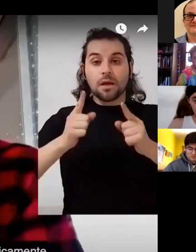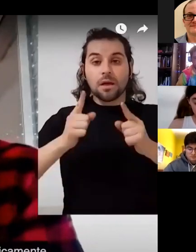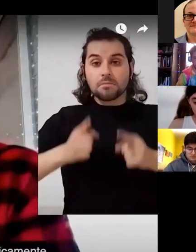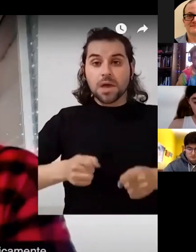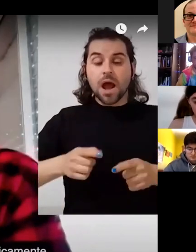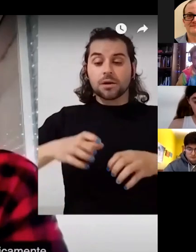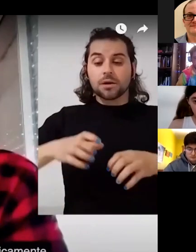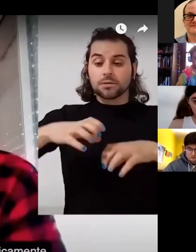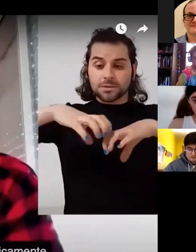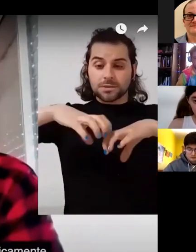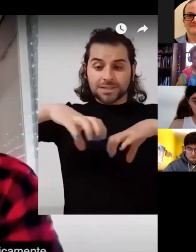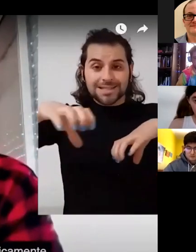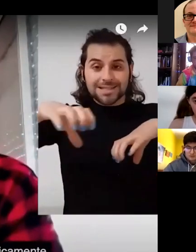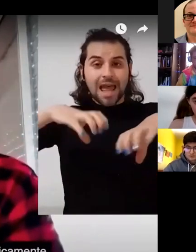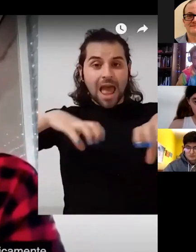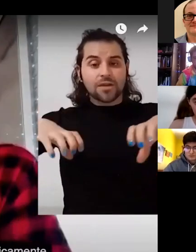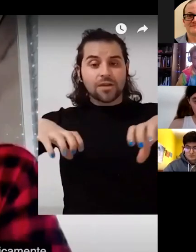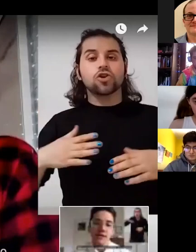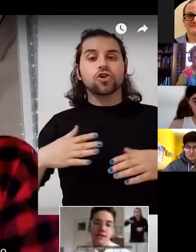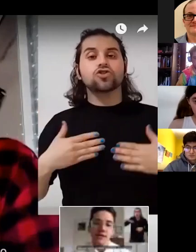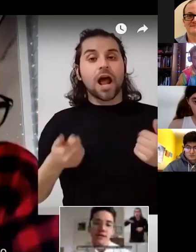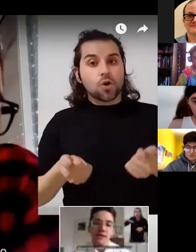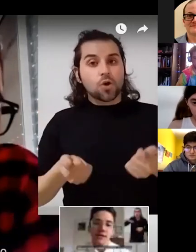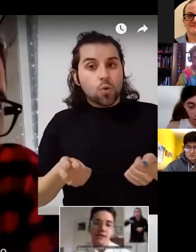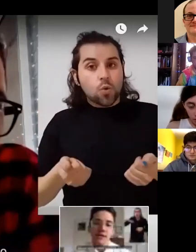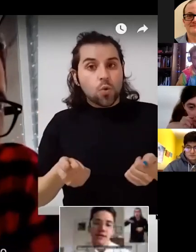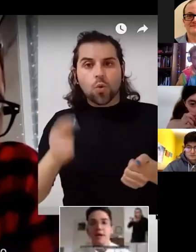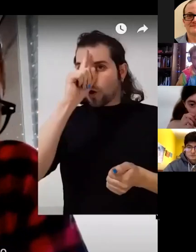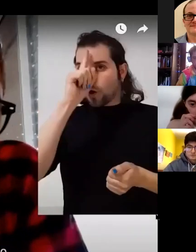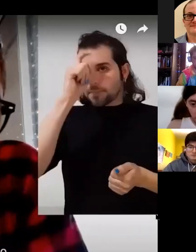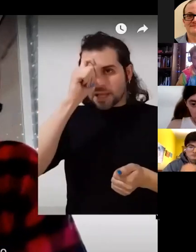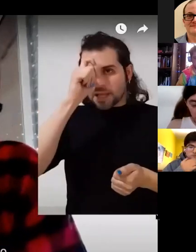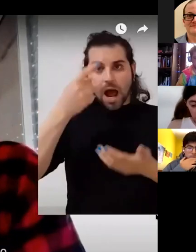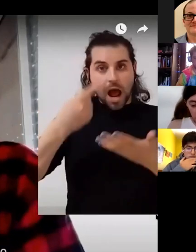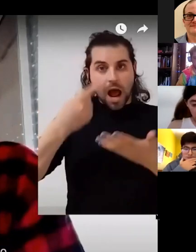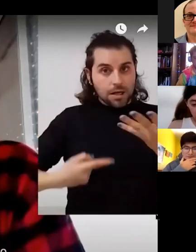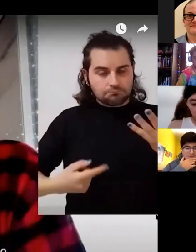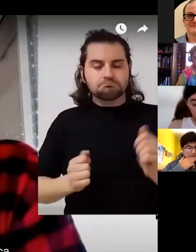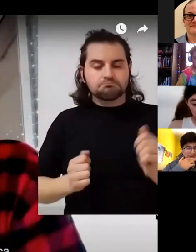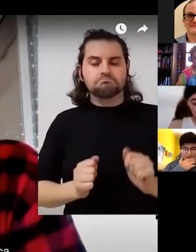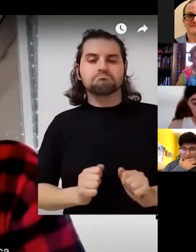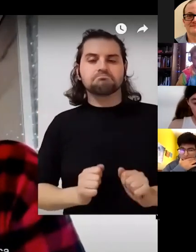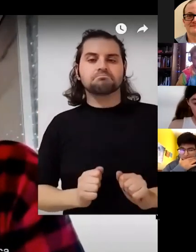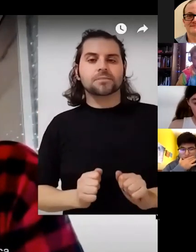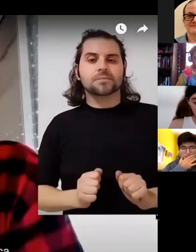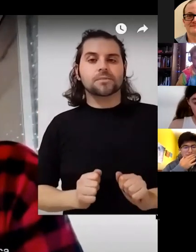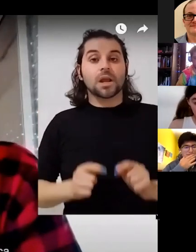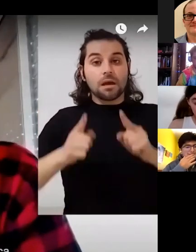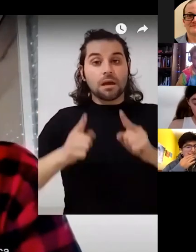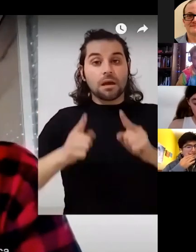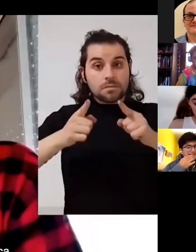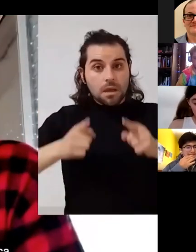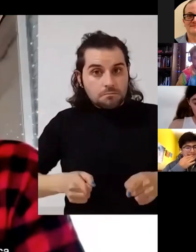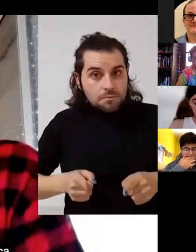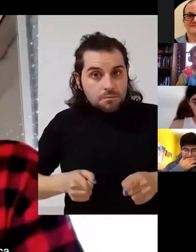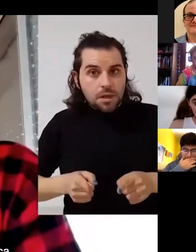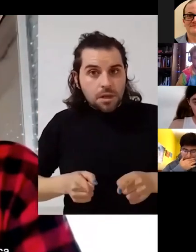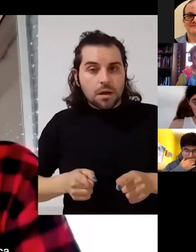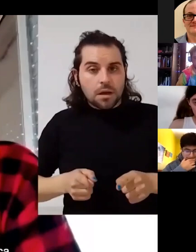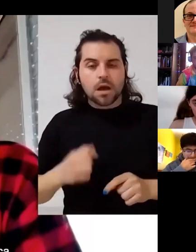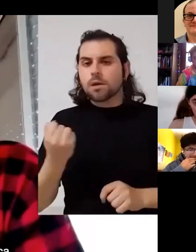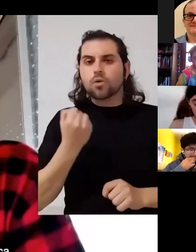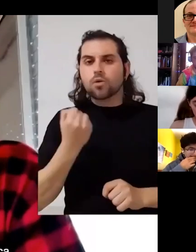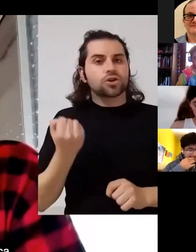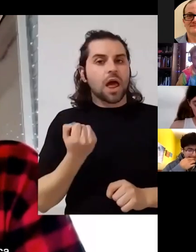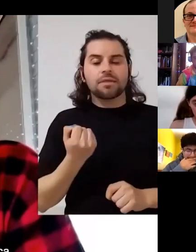or healthcare devices in particular. But as we have discussed before, access,